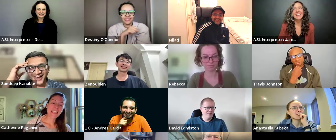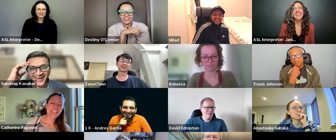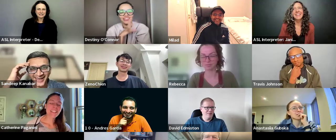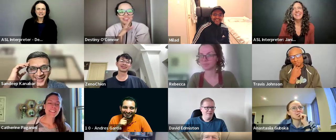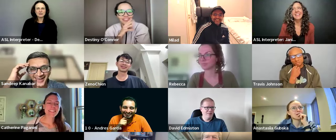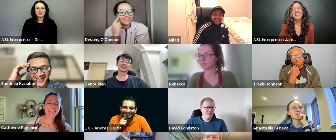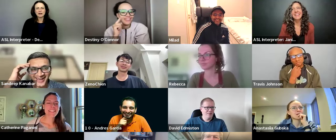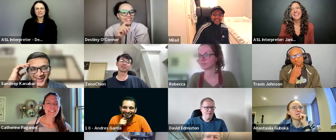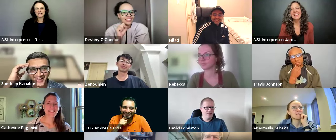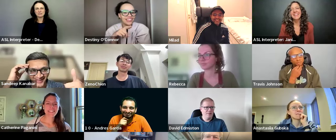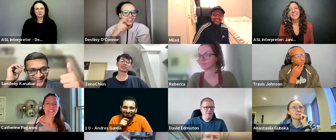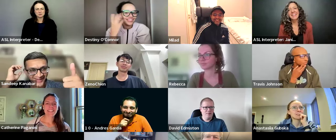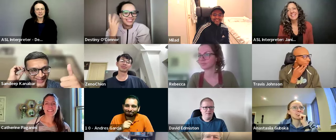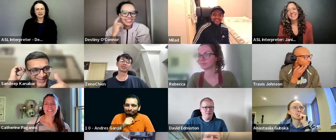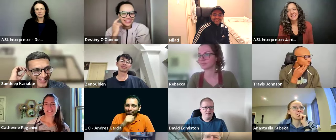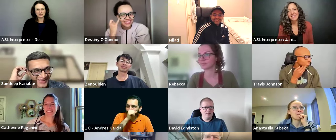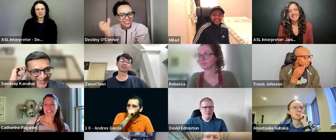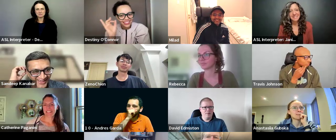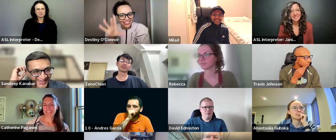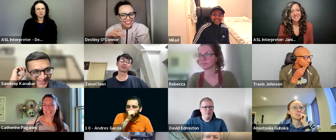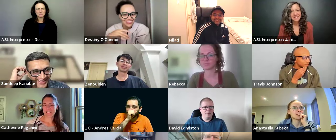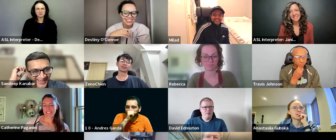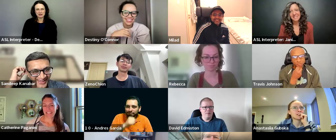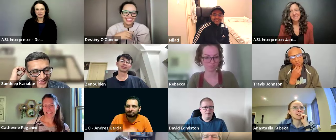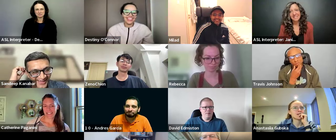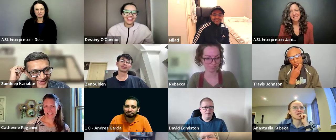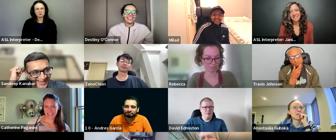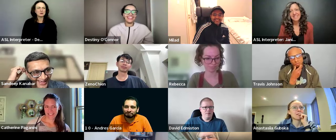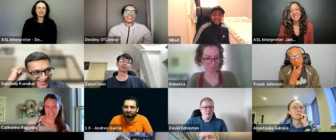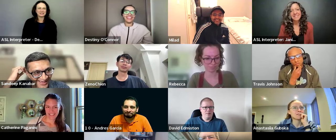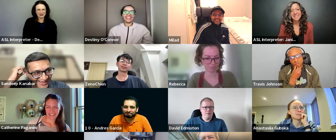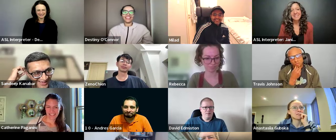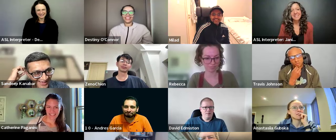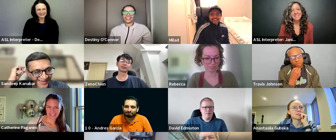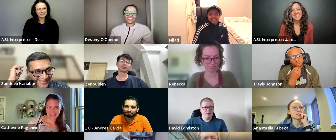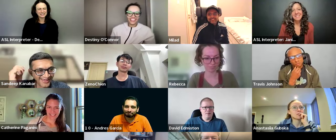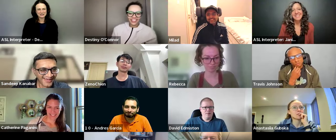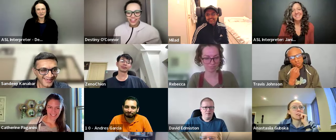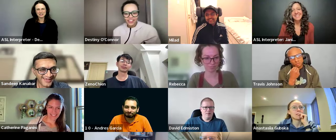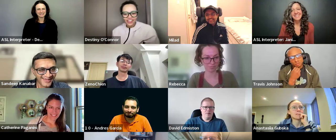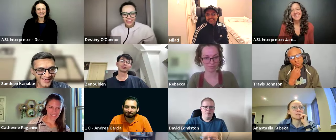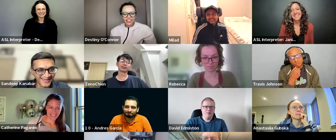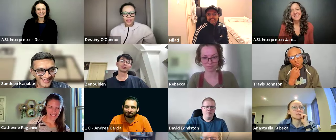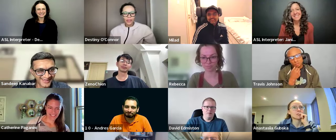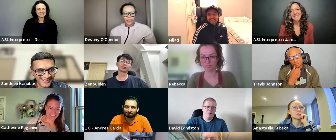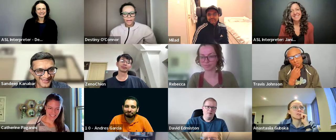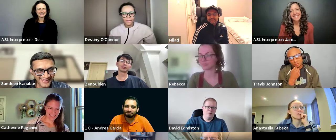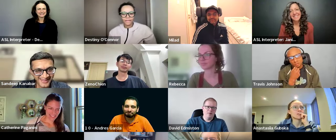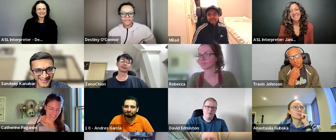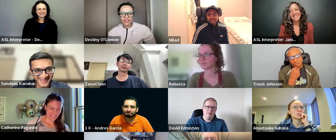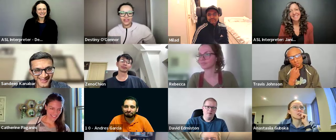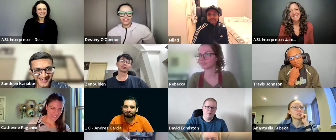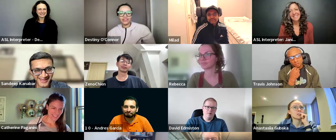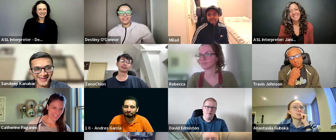Yeah, I think. Yeah, somebody will have to type notes or type for Sandeep. Well, somebody will type. We'll get it there. We'll get the information.